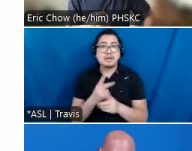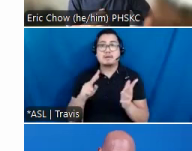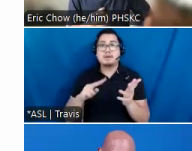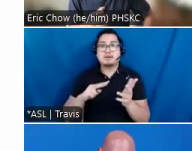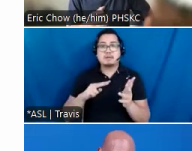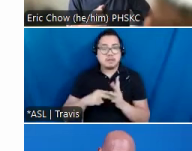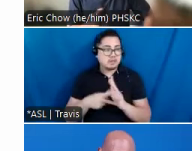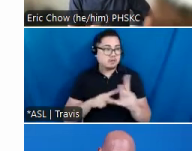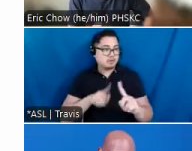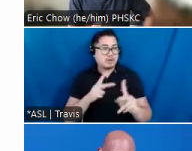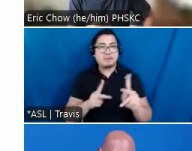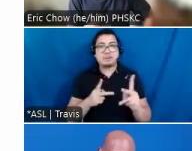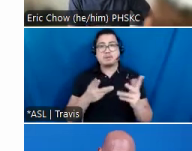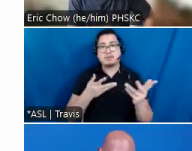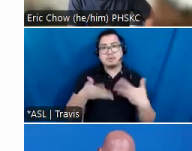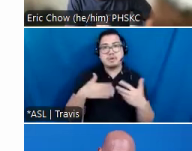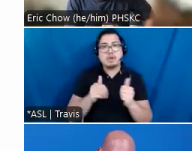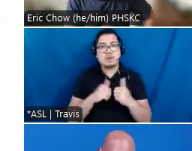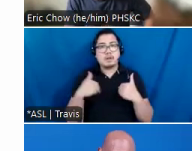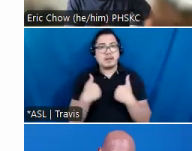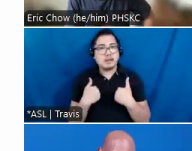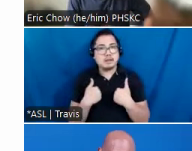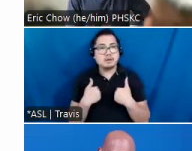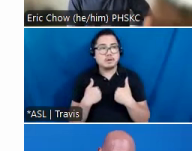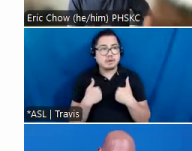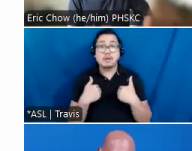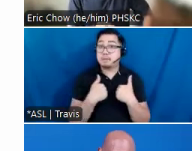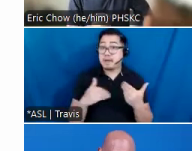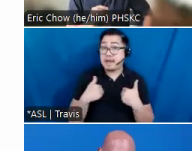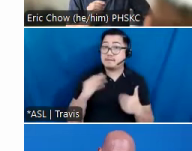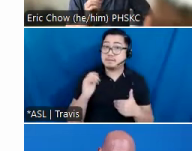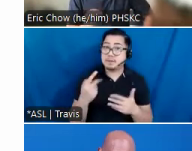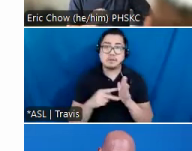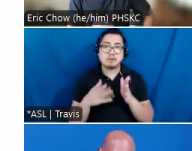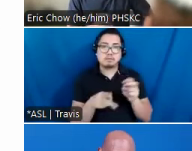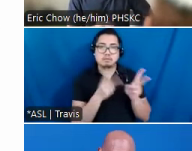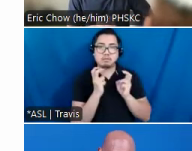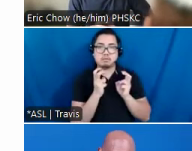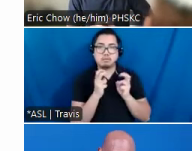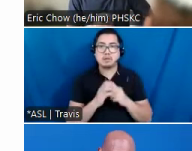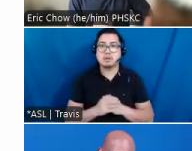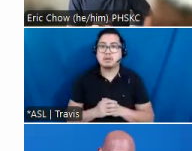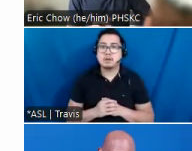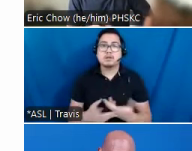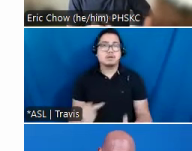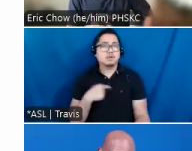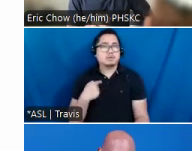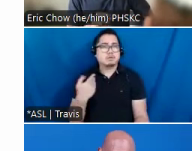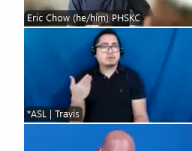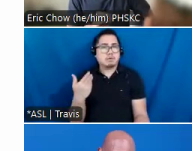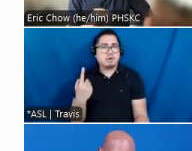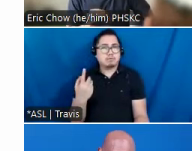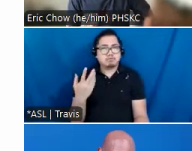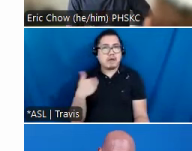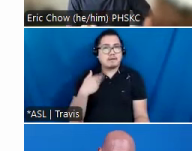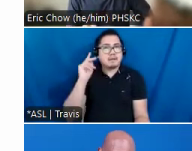infections when they had interactions with animals that had Mpox. And so there was always this theoretical risk that you could